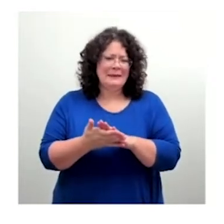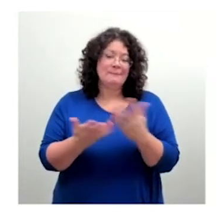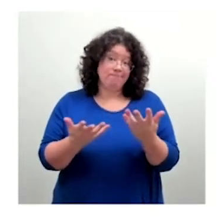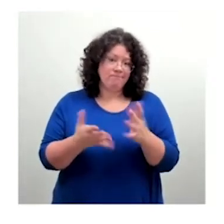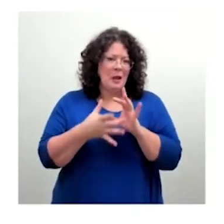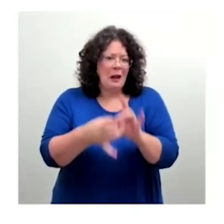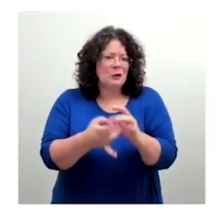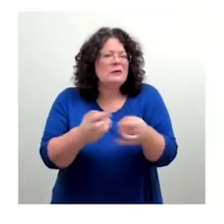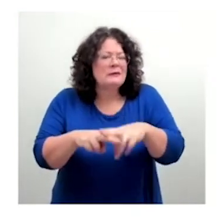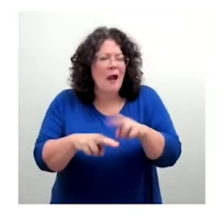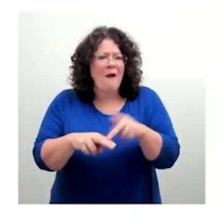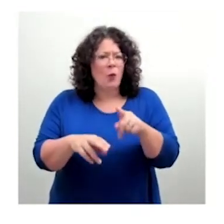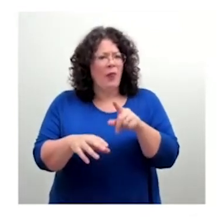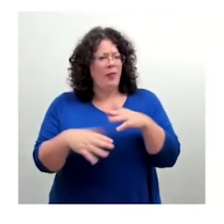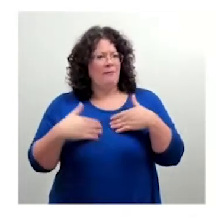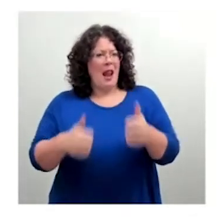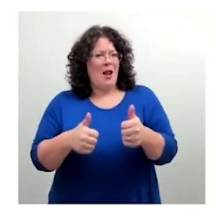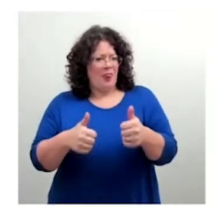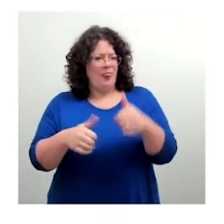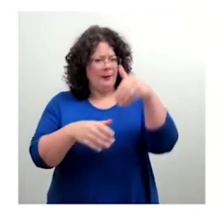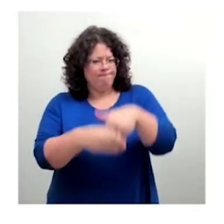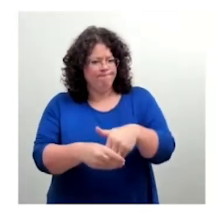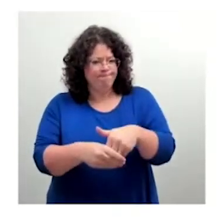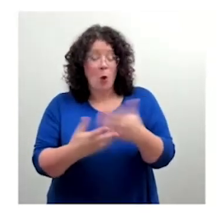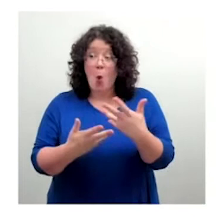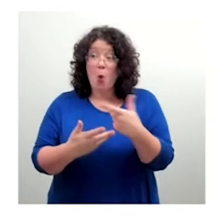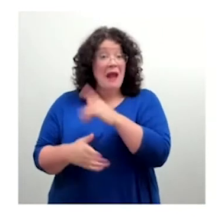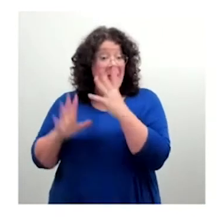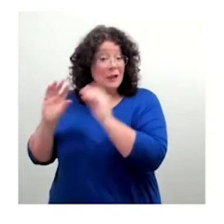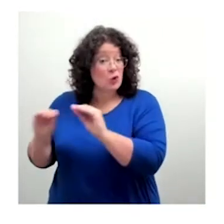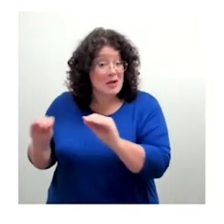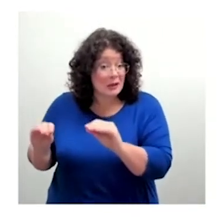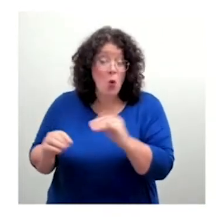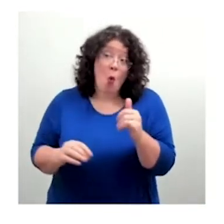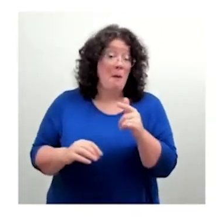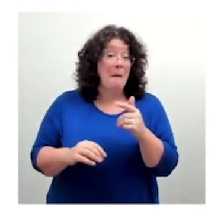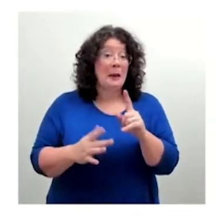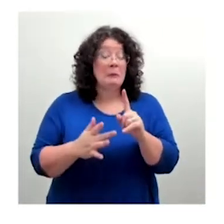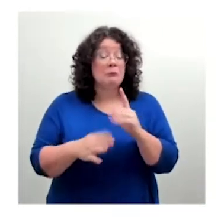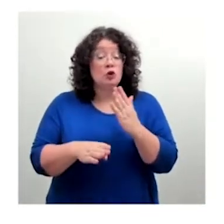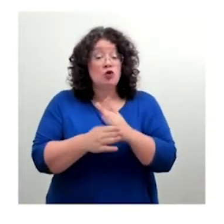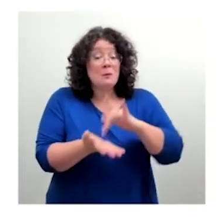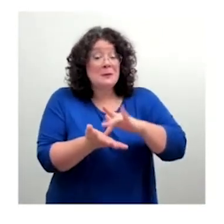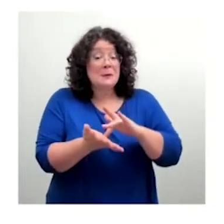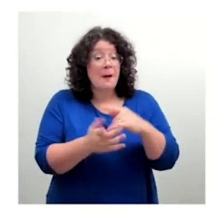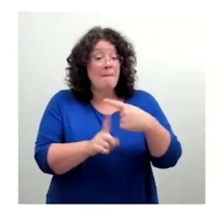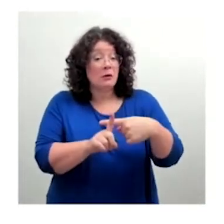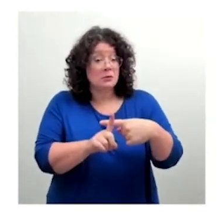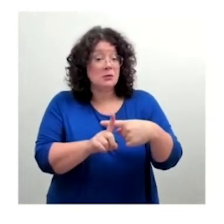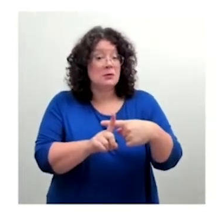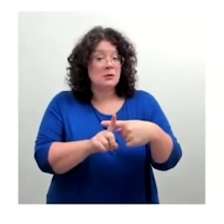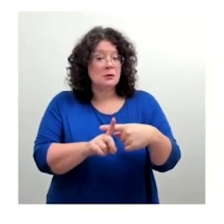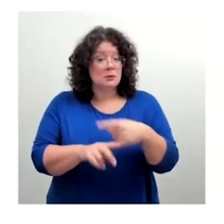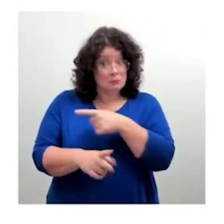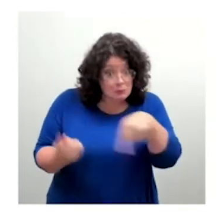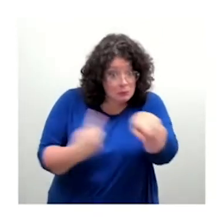serve? To what extent do they understand and conduct sensible needs assessments? And to what